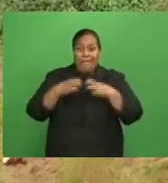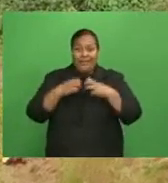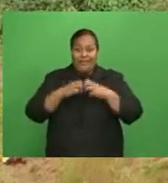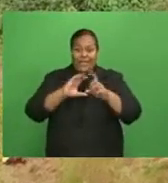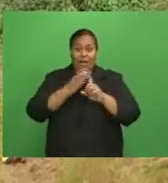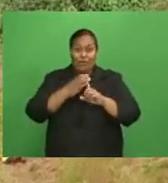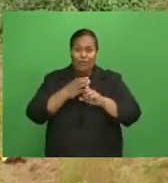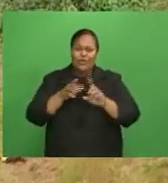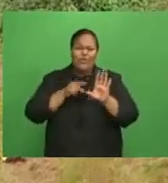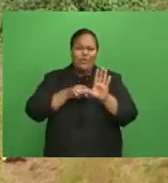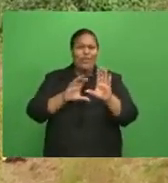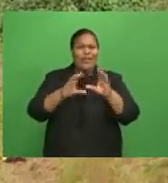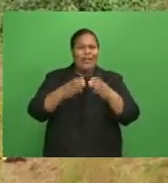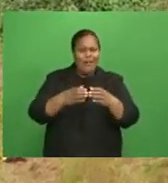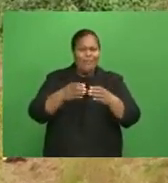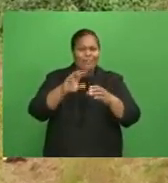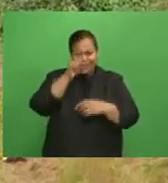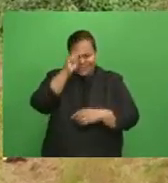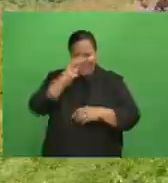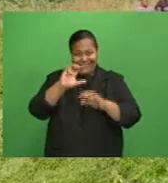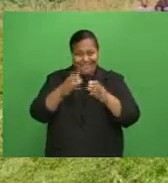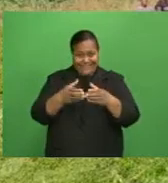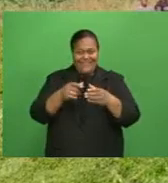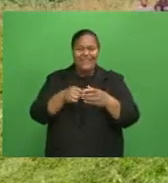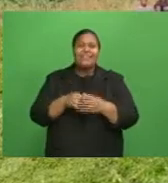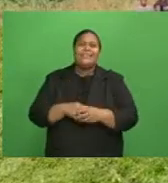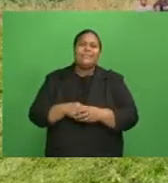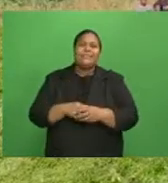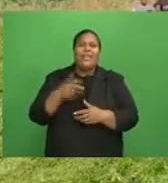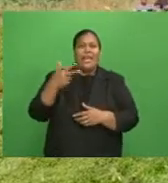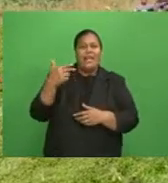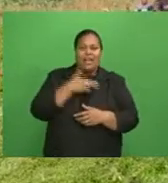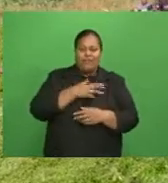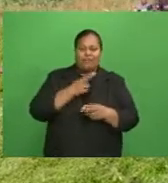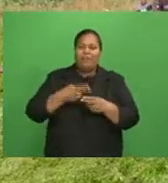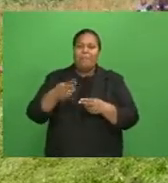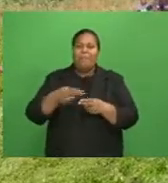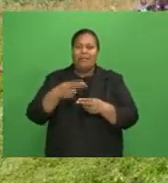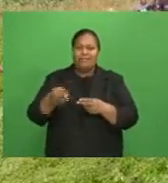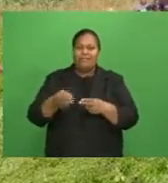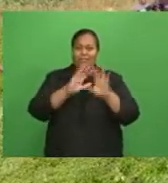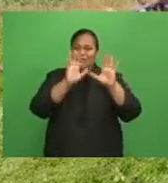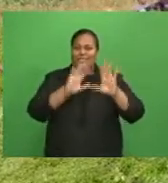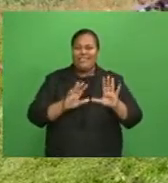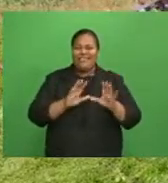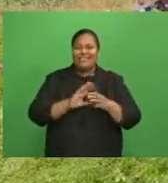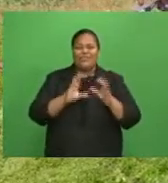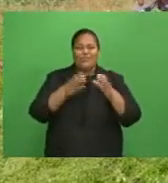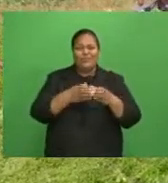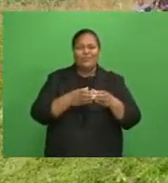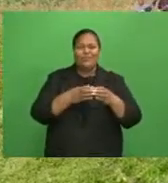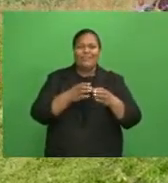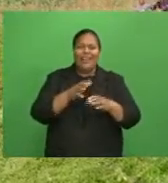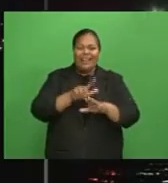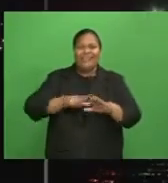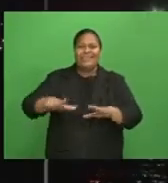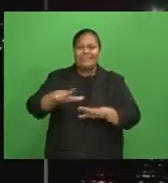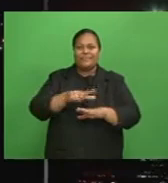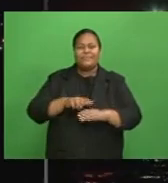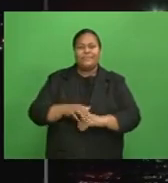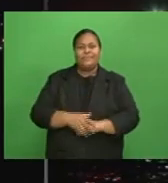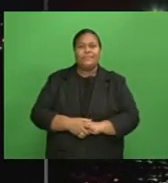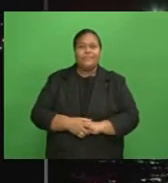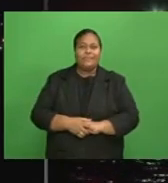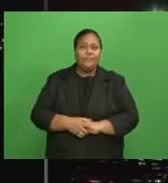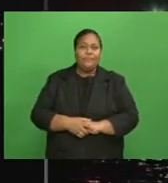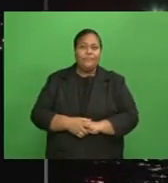where 800 tree seedlings were planted in the Matangali land. Eleanor Turangaivu, FBC News.